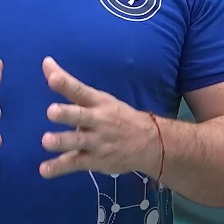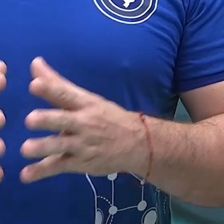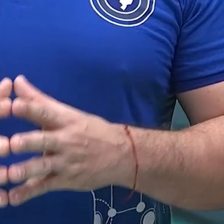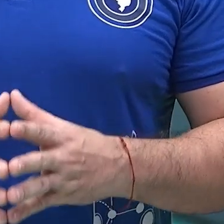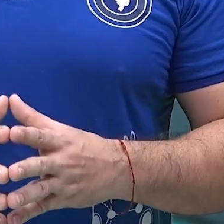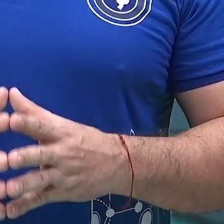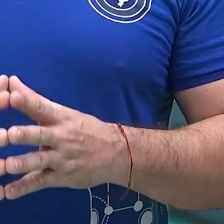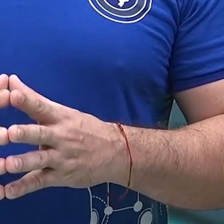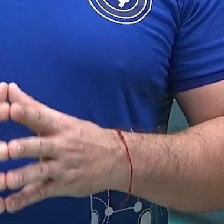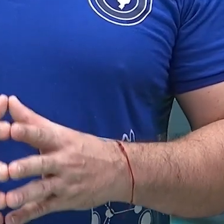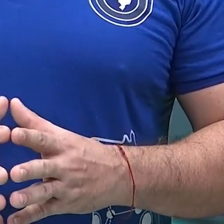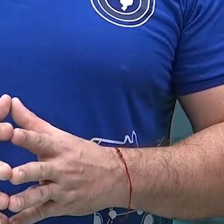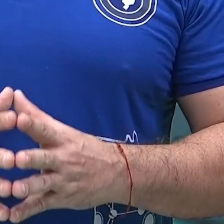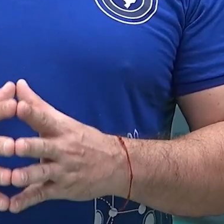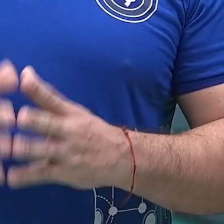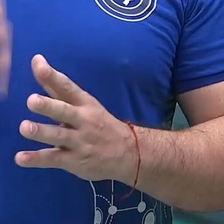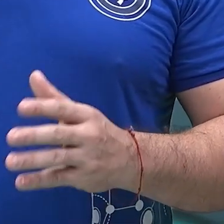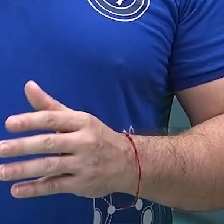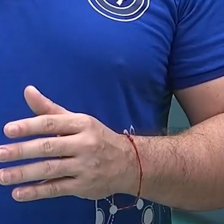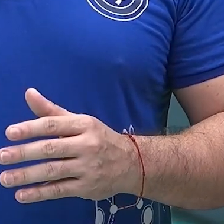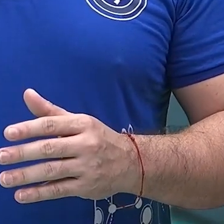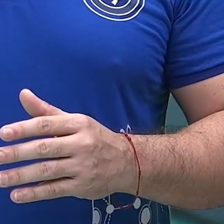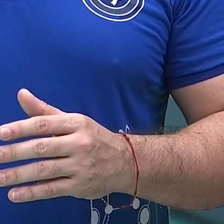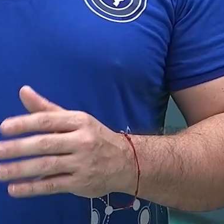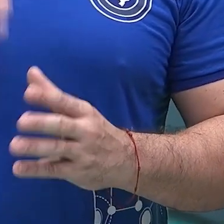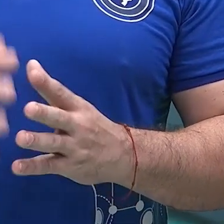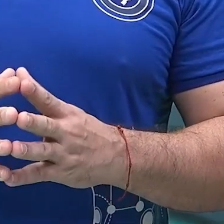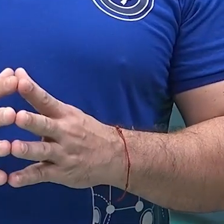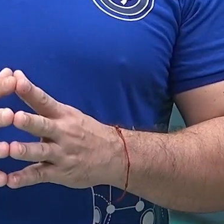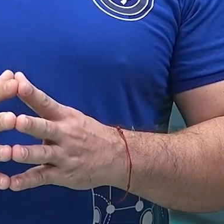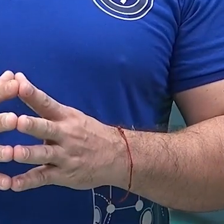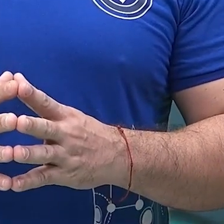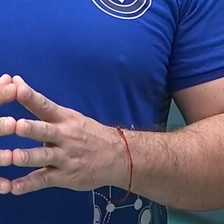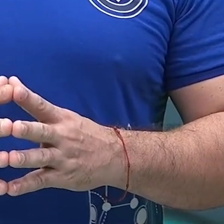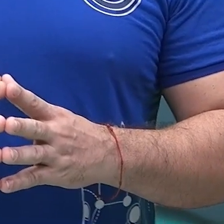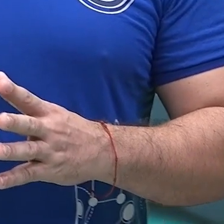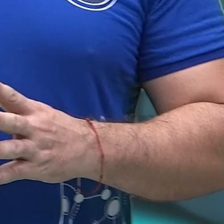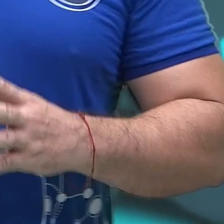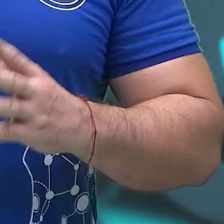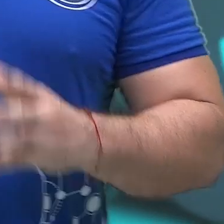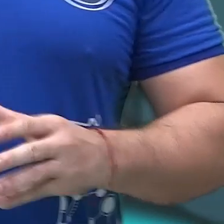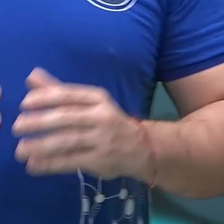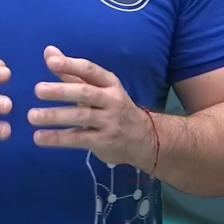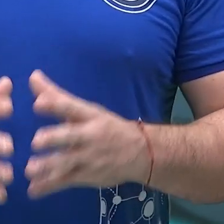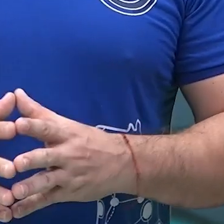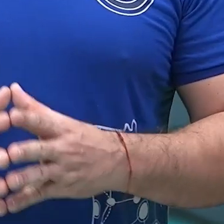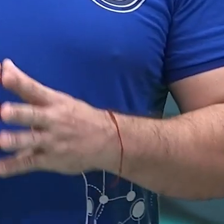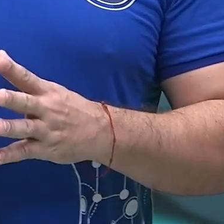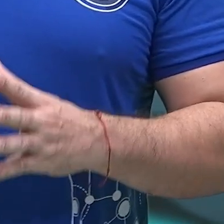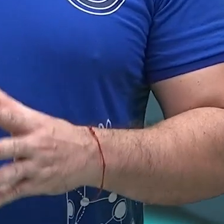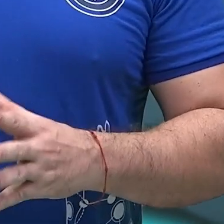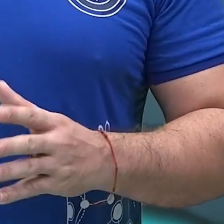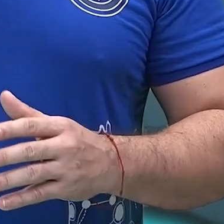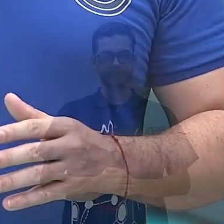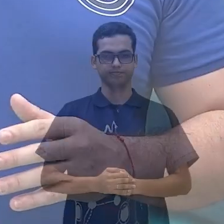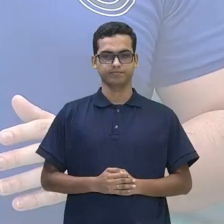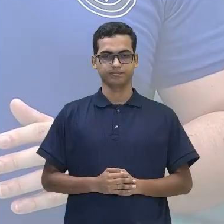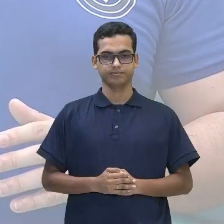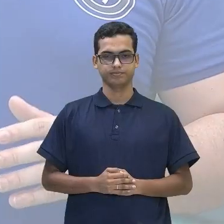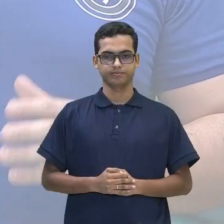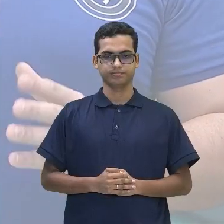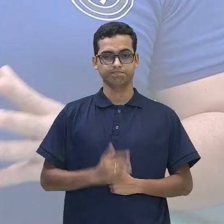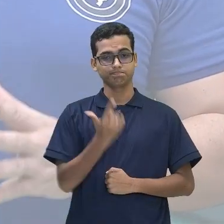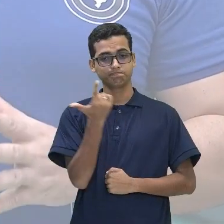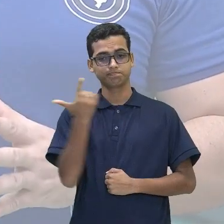Are Potira and Solomon eating chocolate? Are Potira and Solomon